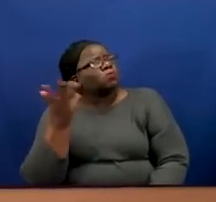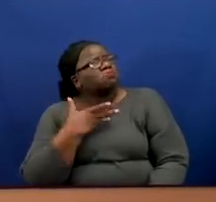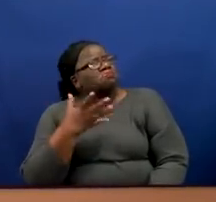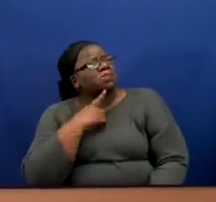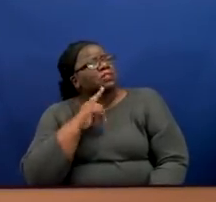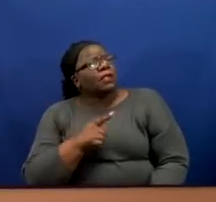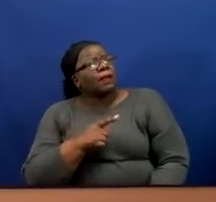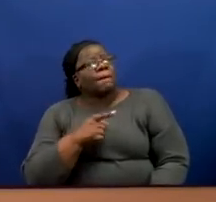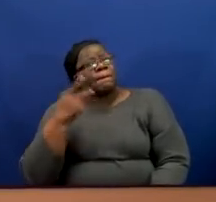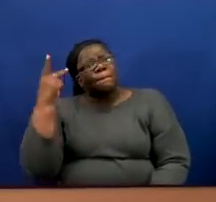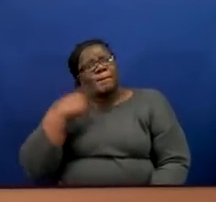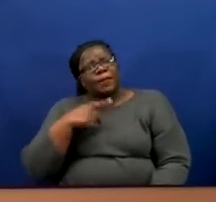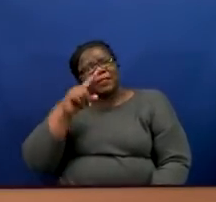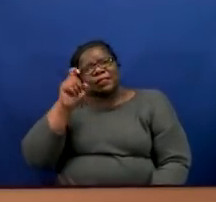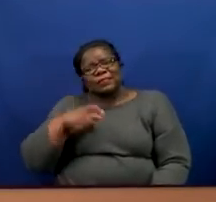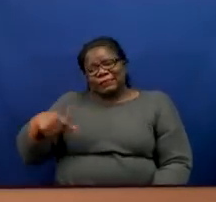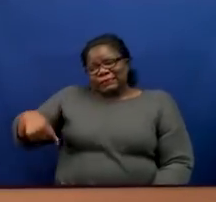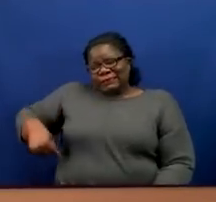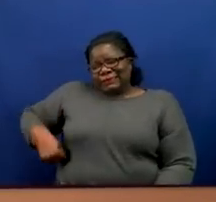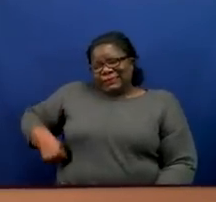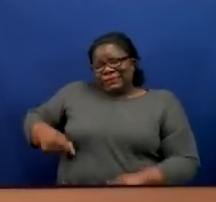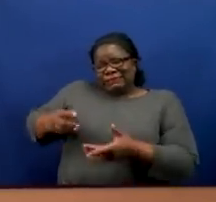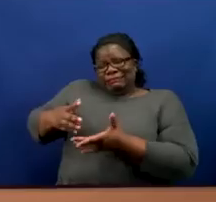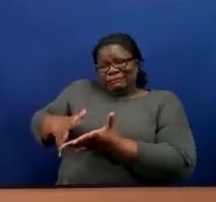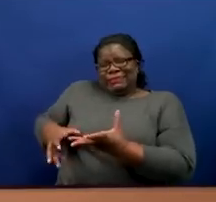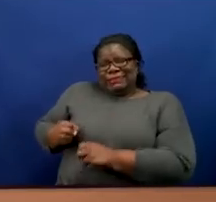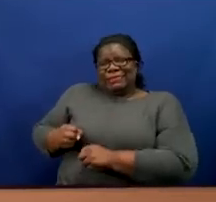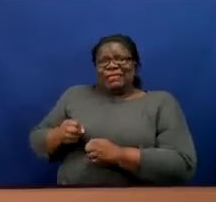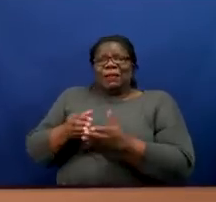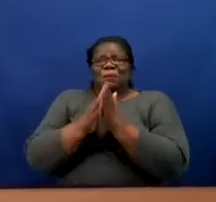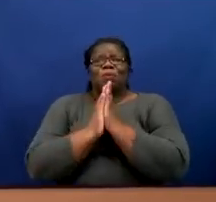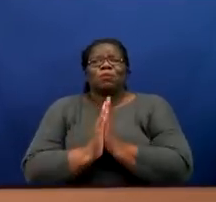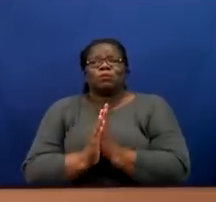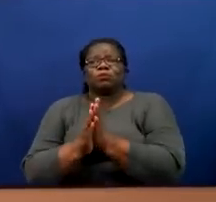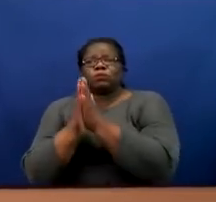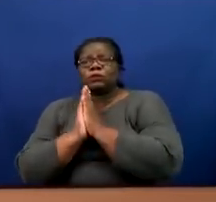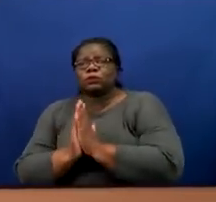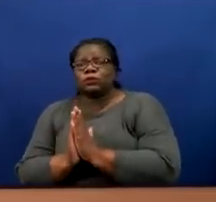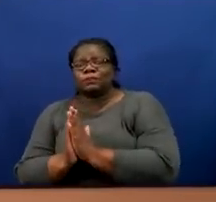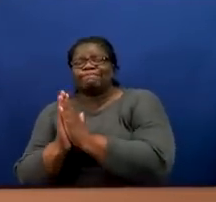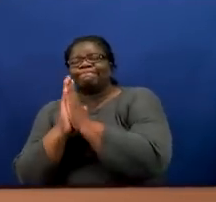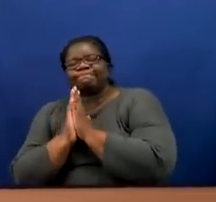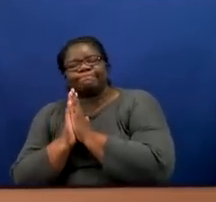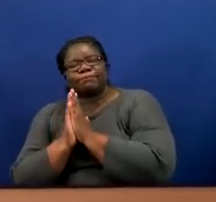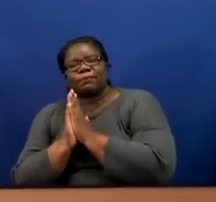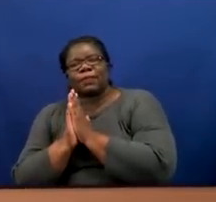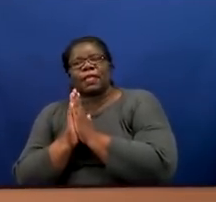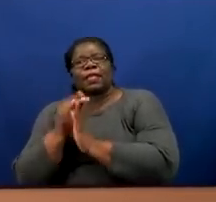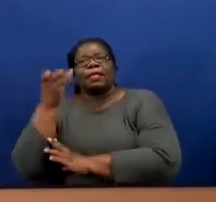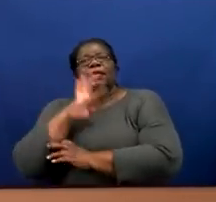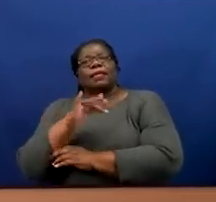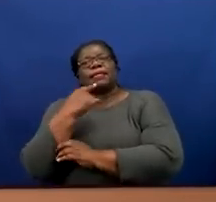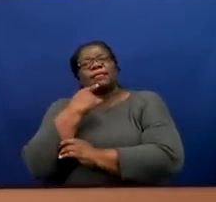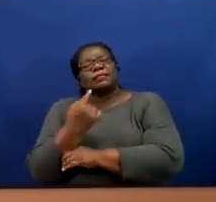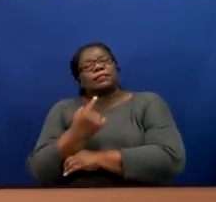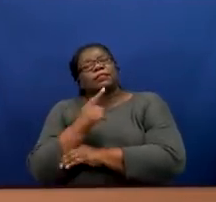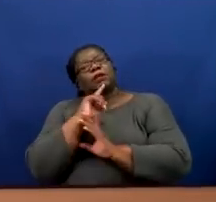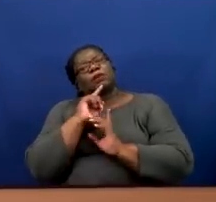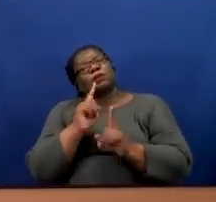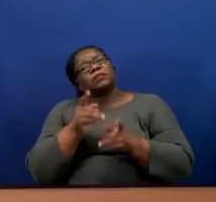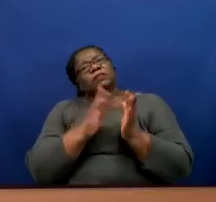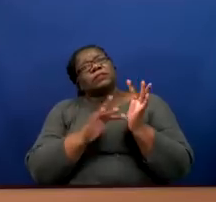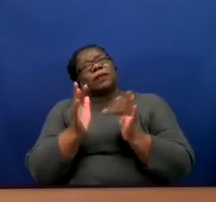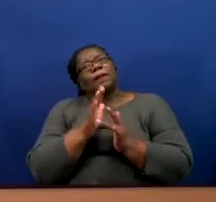Paul had asked God to take the thorn away. He had asked him 3 times to take the thorn away. And this is what God said in response. Jesus